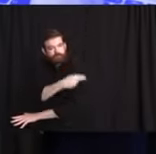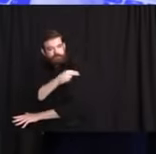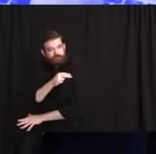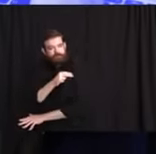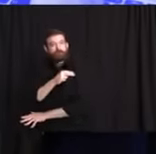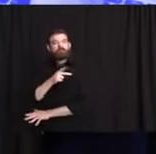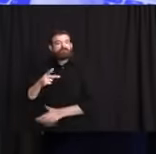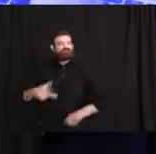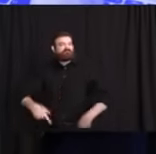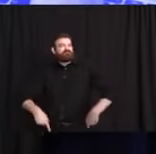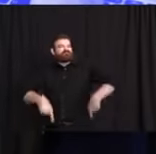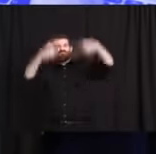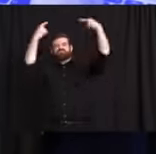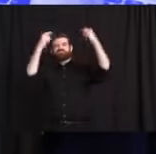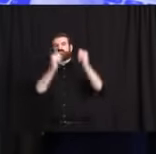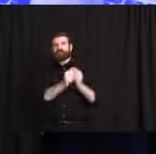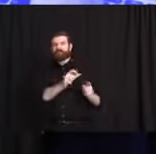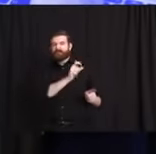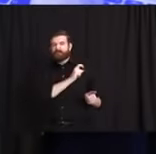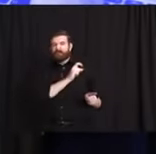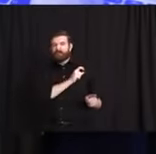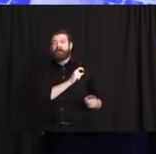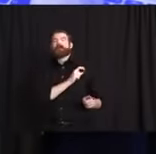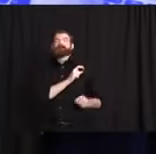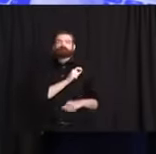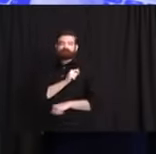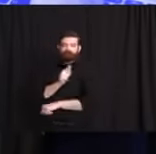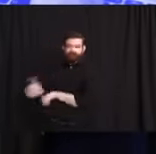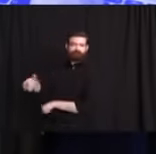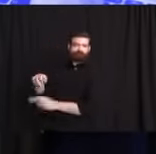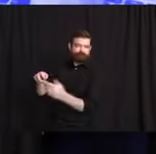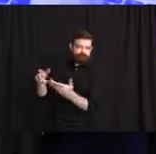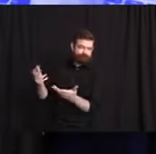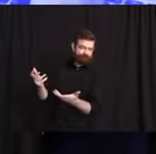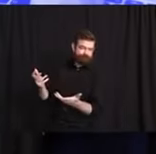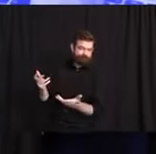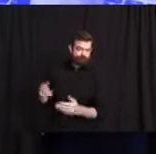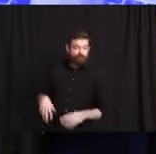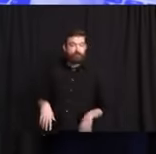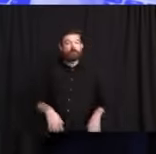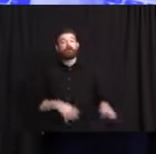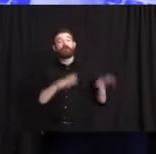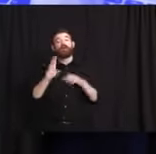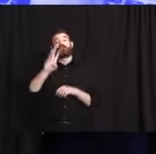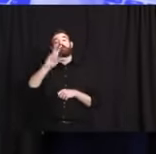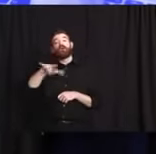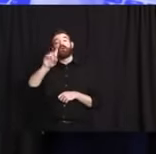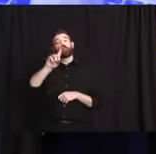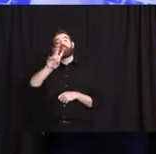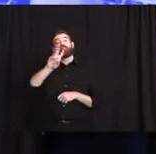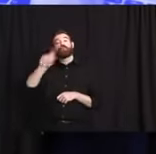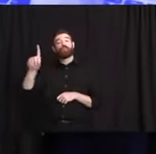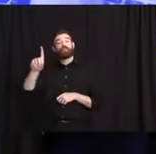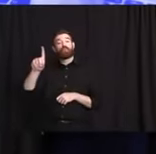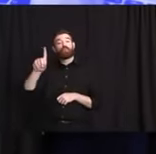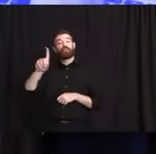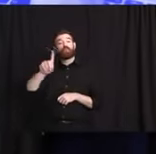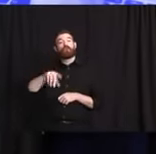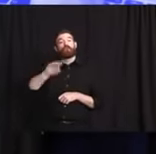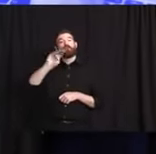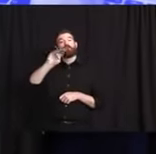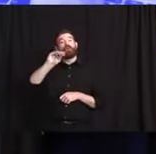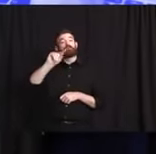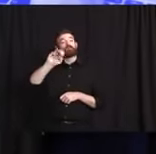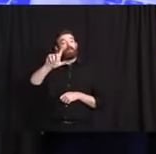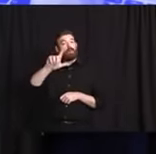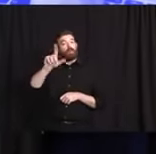EO violation. In Wildwood, a motel owner was cited for renting motel rooms